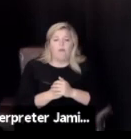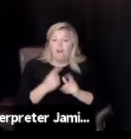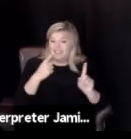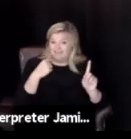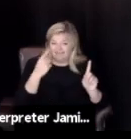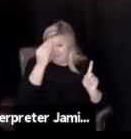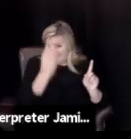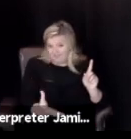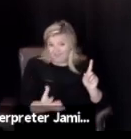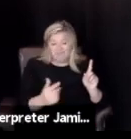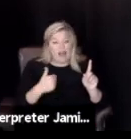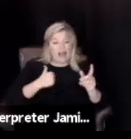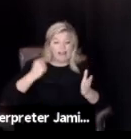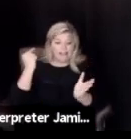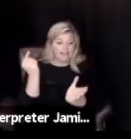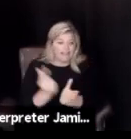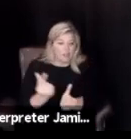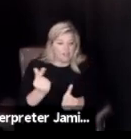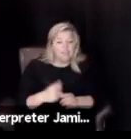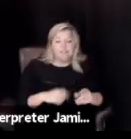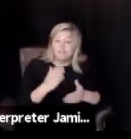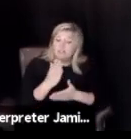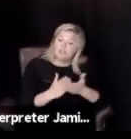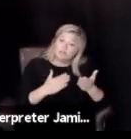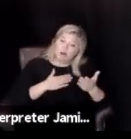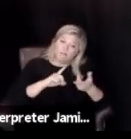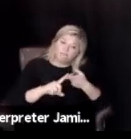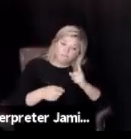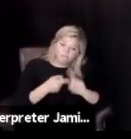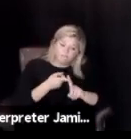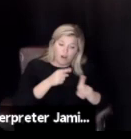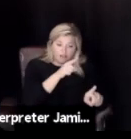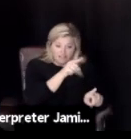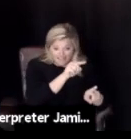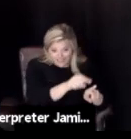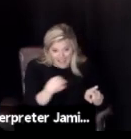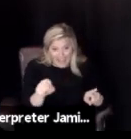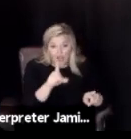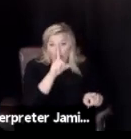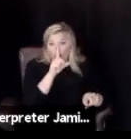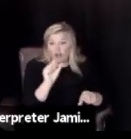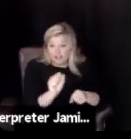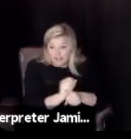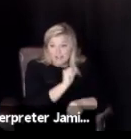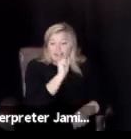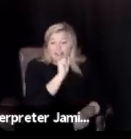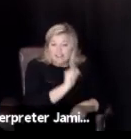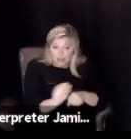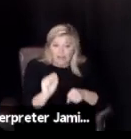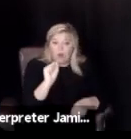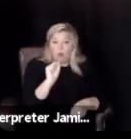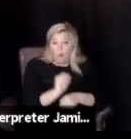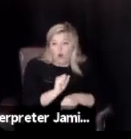I guarantee this. Some of my friends are literally in the C-suite at Fortune 100 companies, and